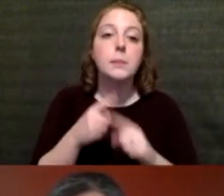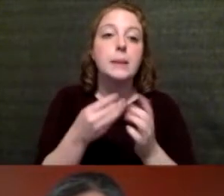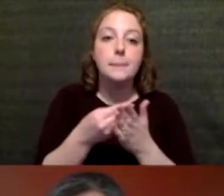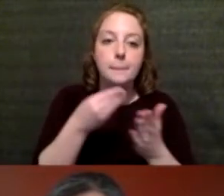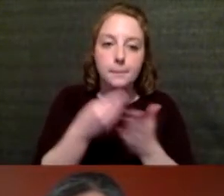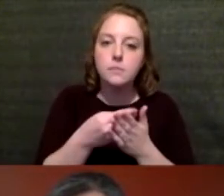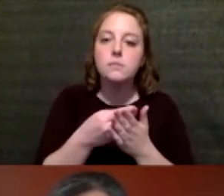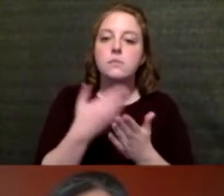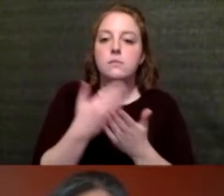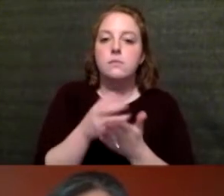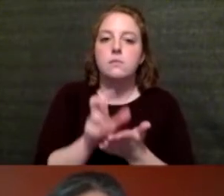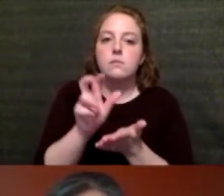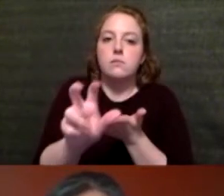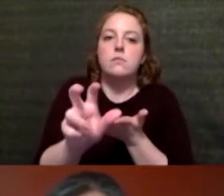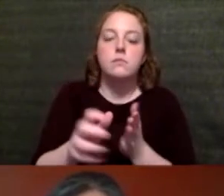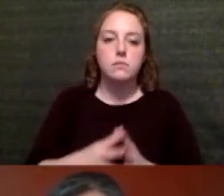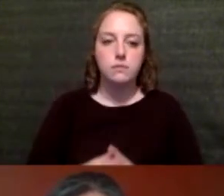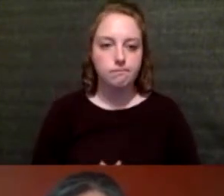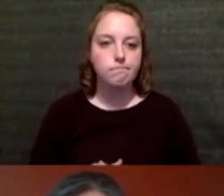invested in long-term.